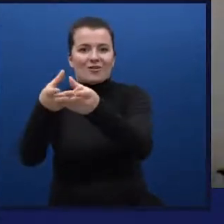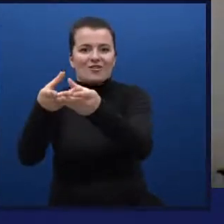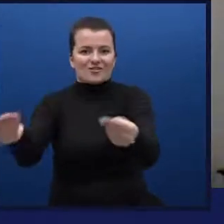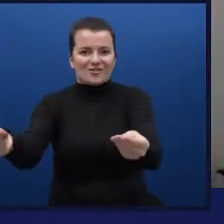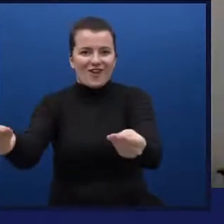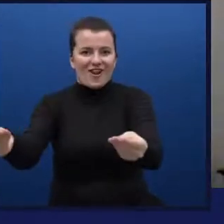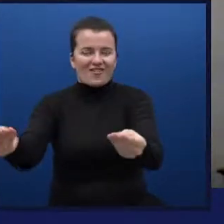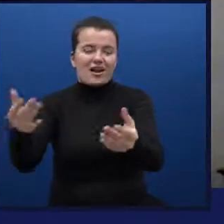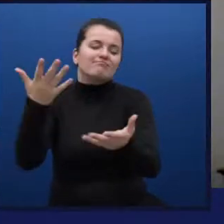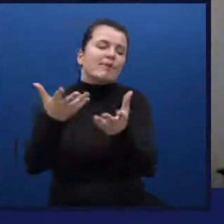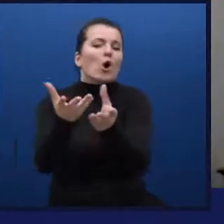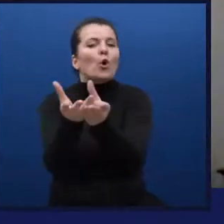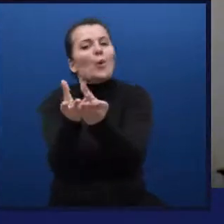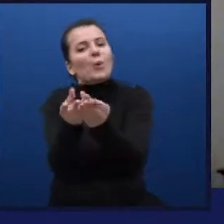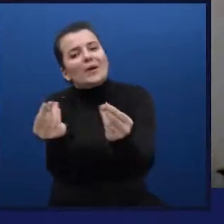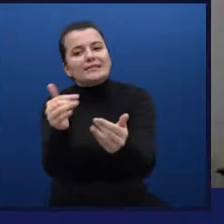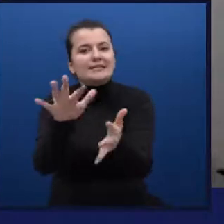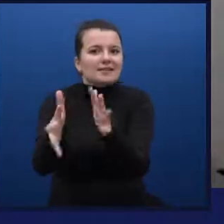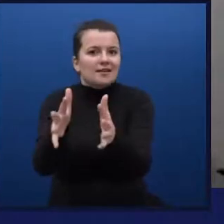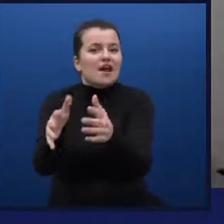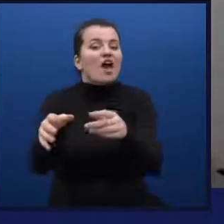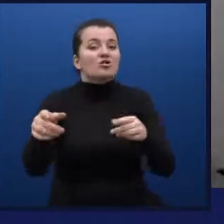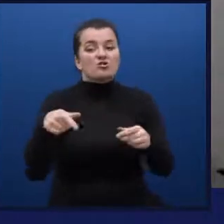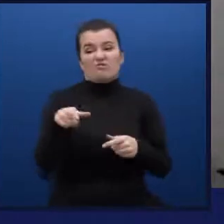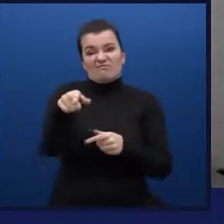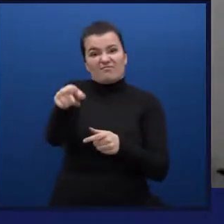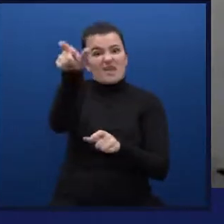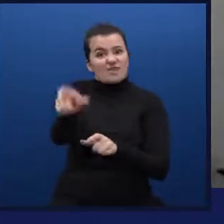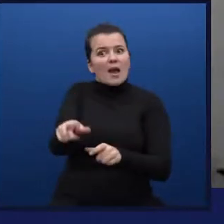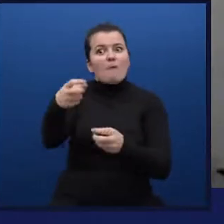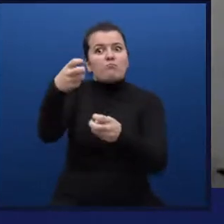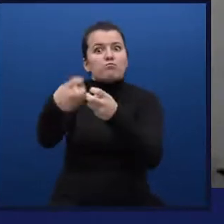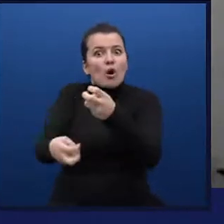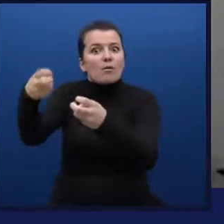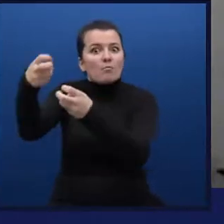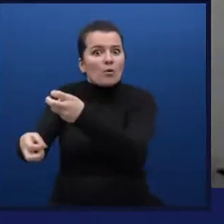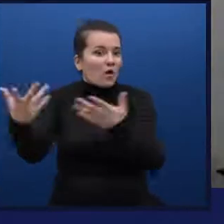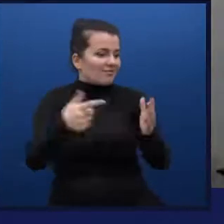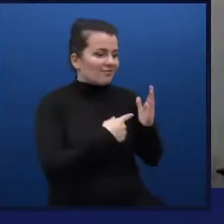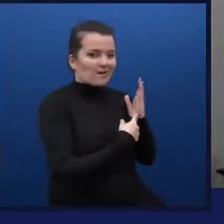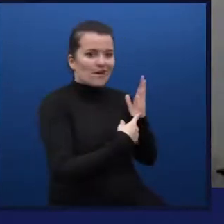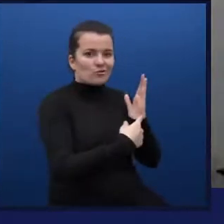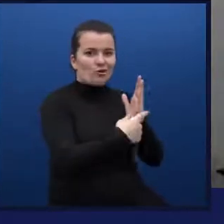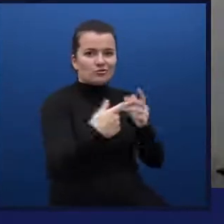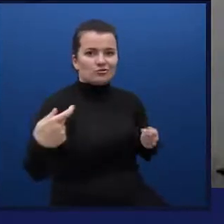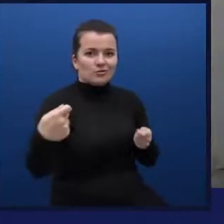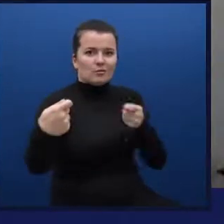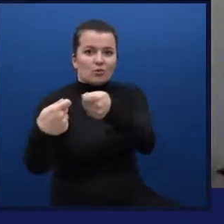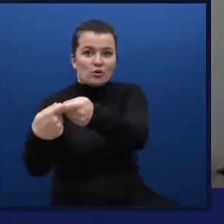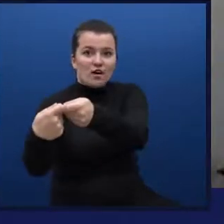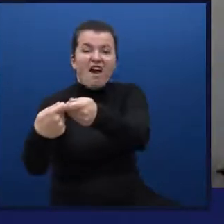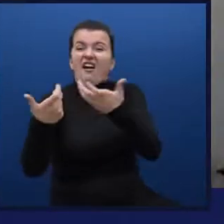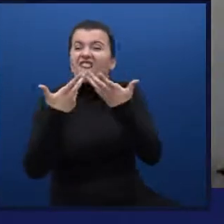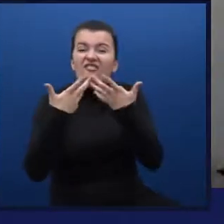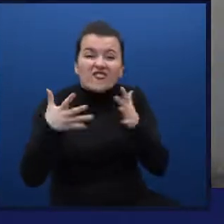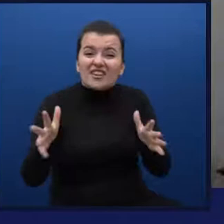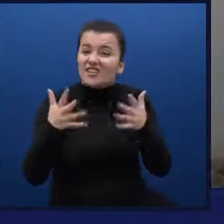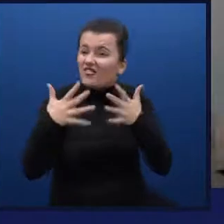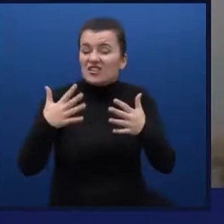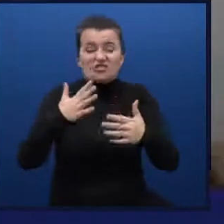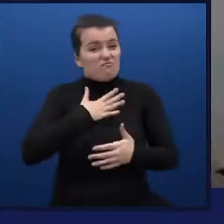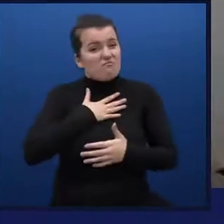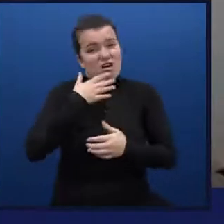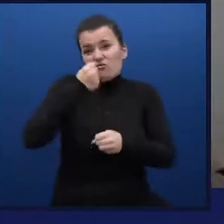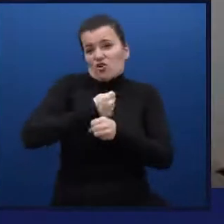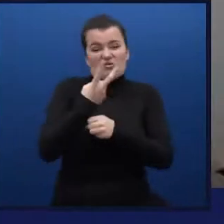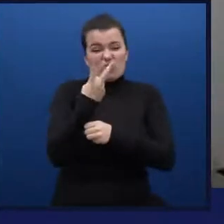closing that gap between the business user and the technologist that's going to solve it is something that we're seeing, at least in my career over the last